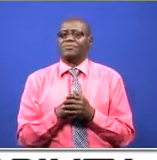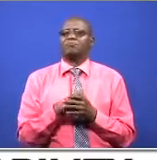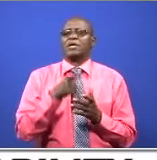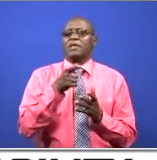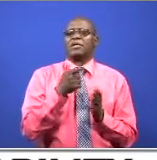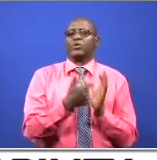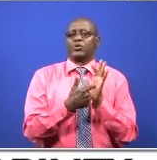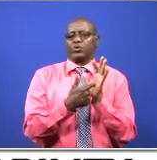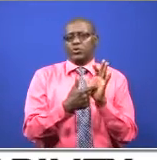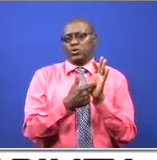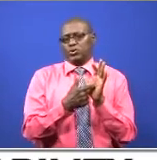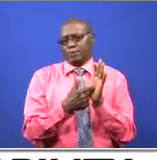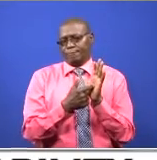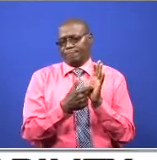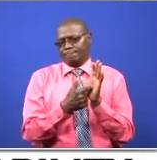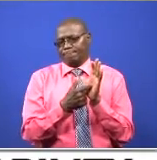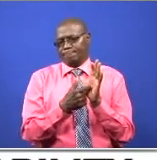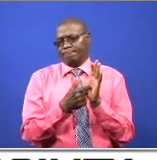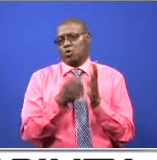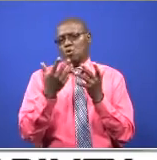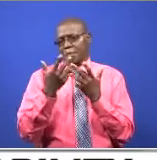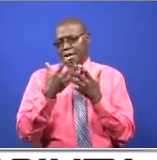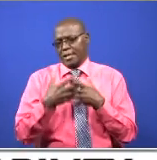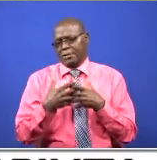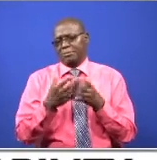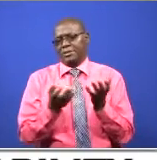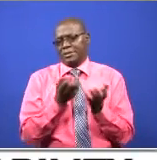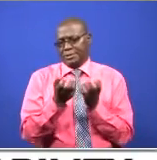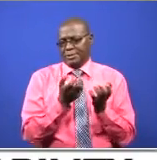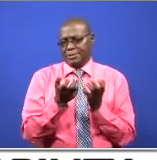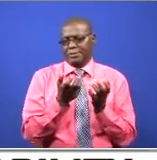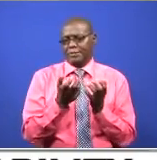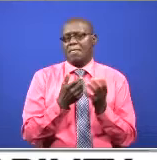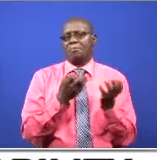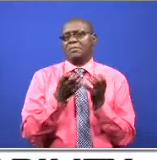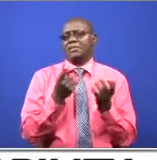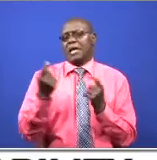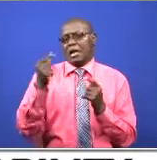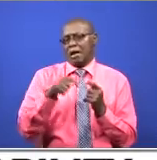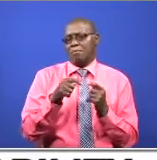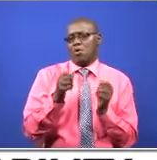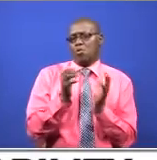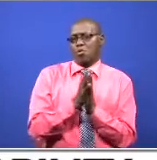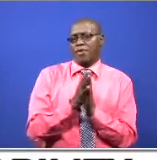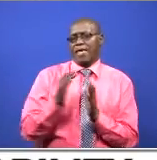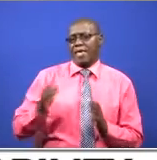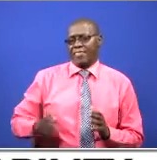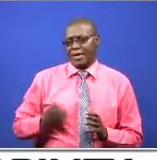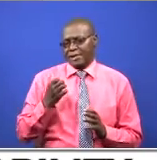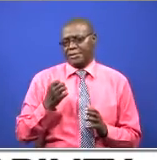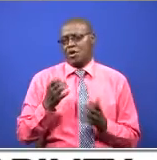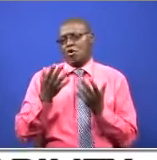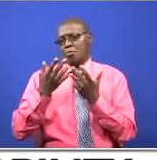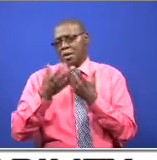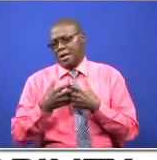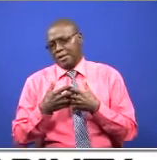and a symbol of compliance, business compliance. Business comes with ethics and compliance. We